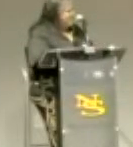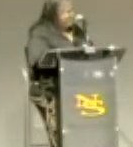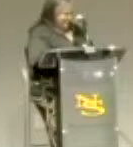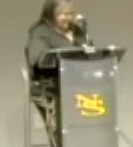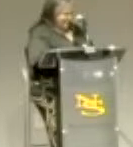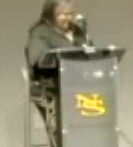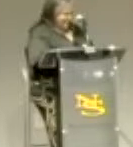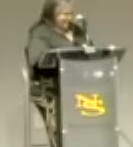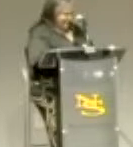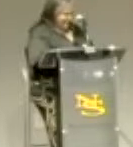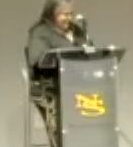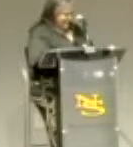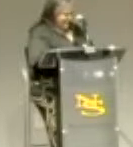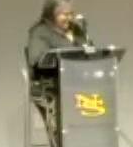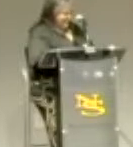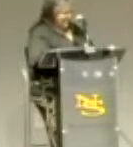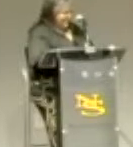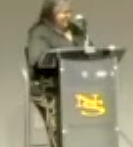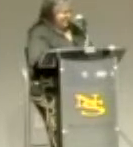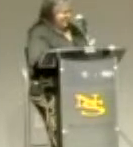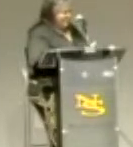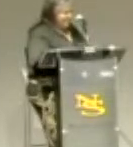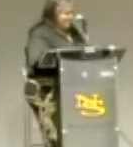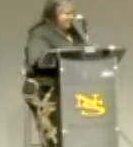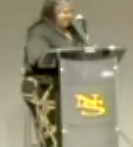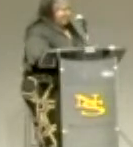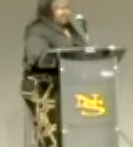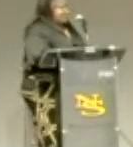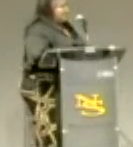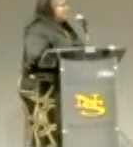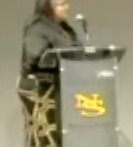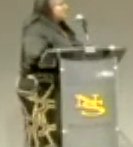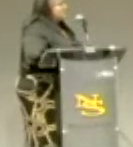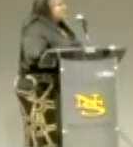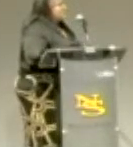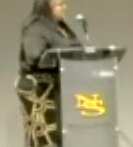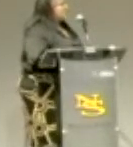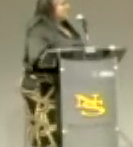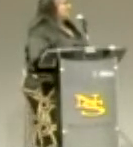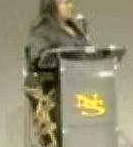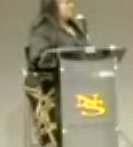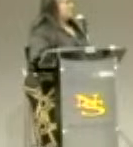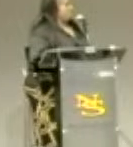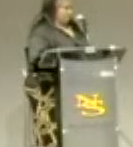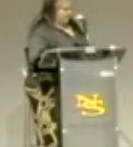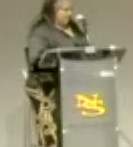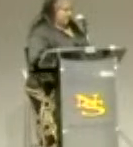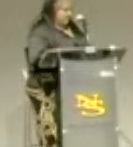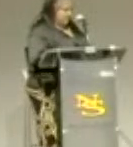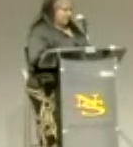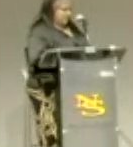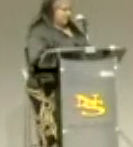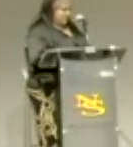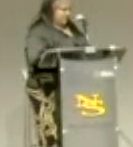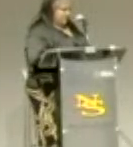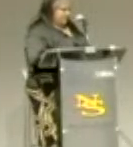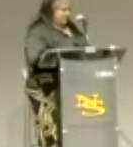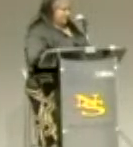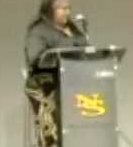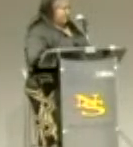Okay, great. Thank you. I'm Lori Navarrete, and I'm one of the veterans here. I've been here at NSC for 17 years,